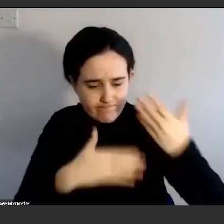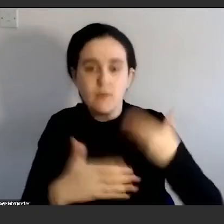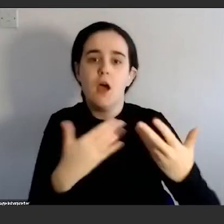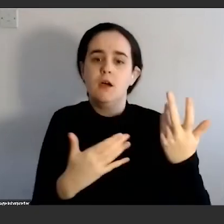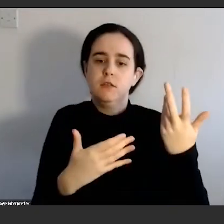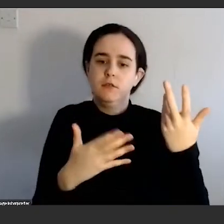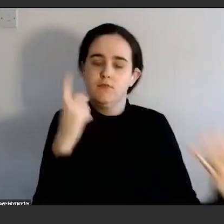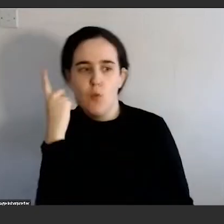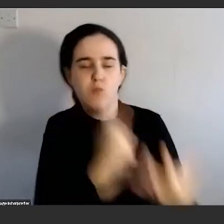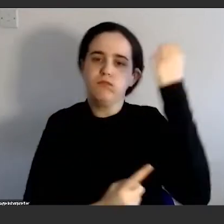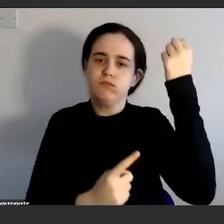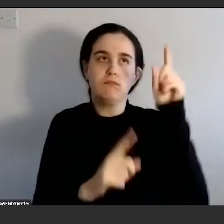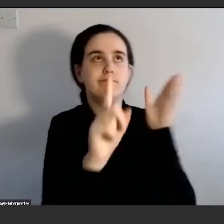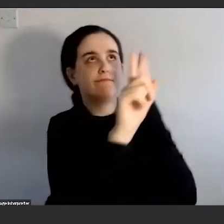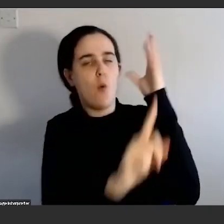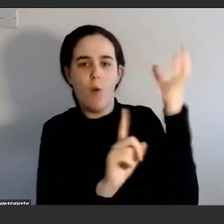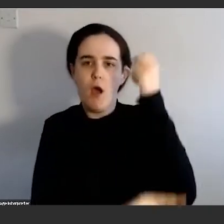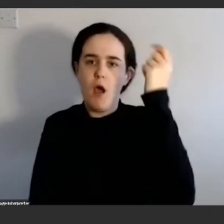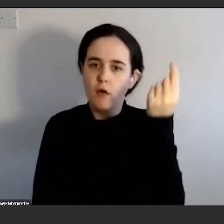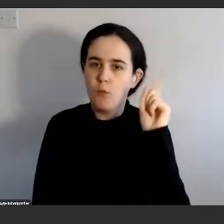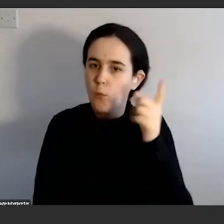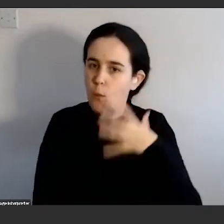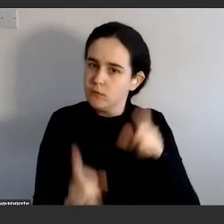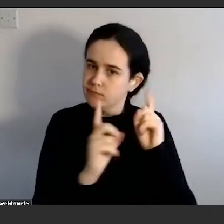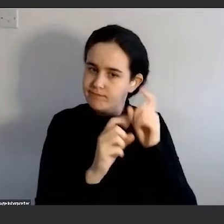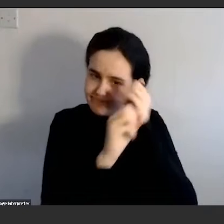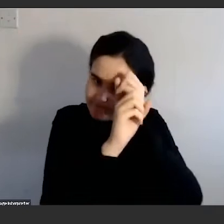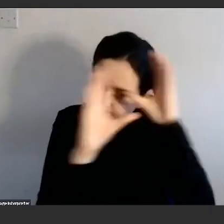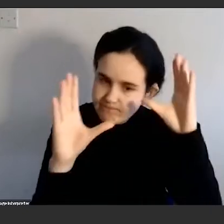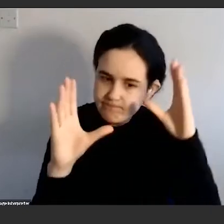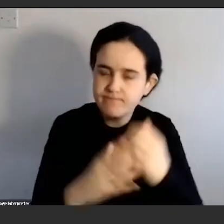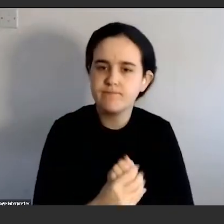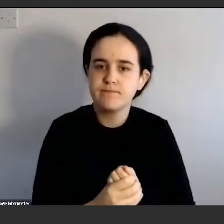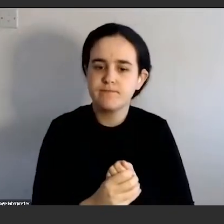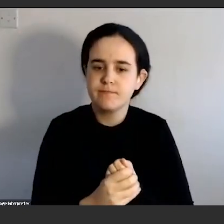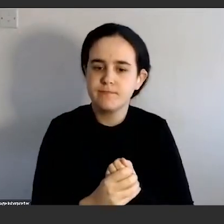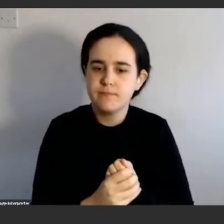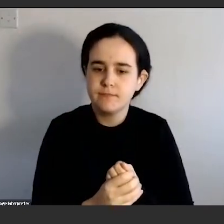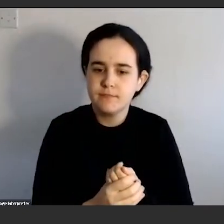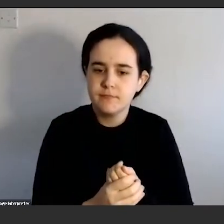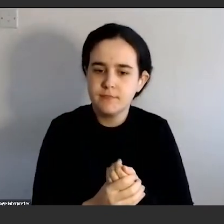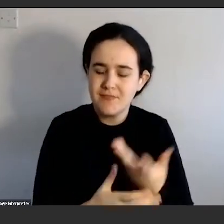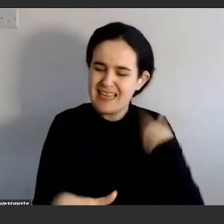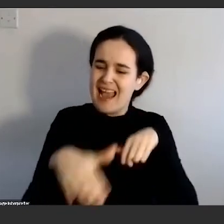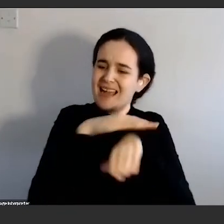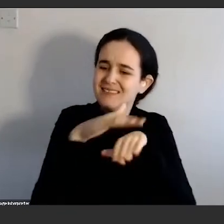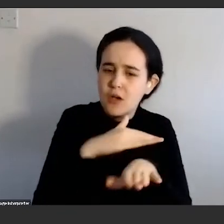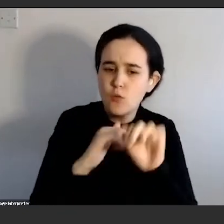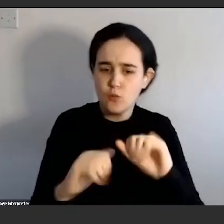International Disability Alliance looks forward to the years